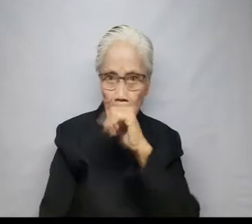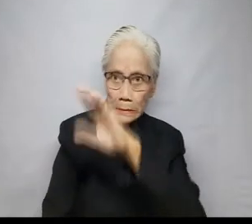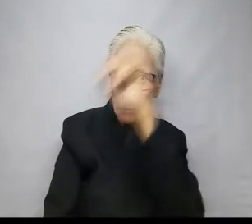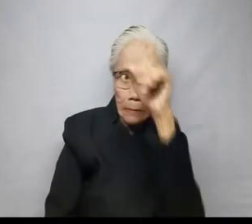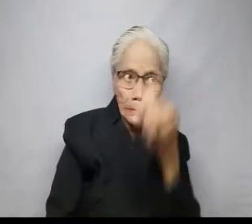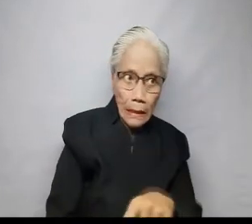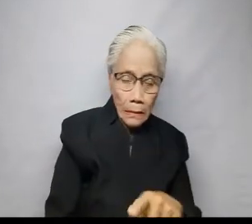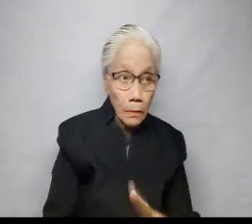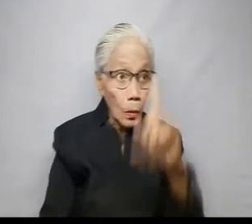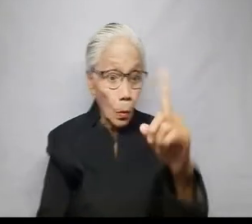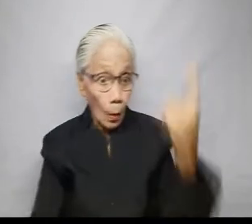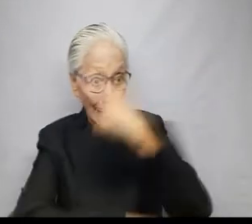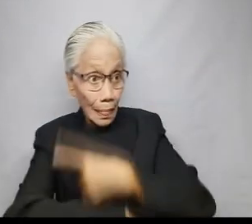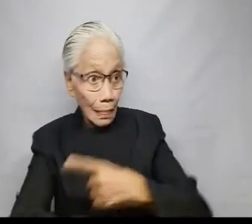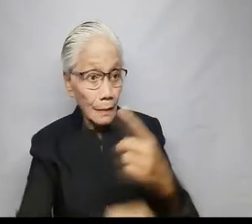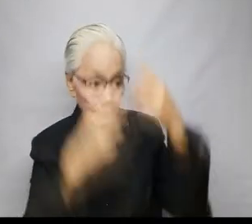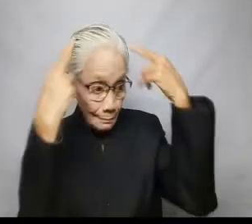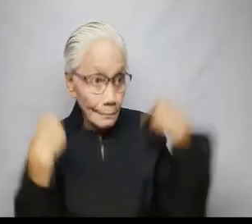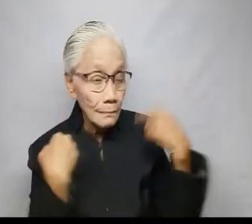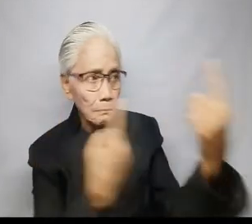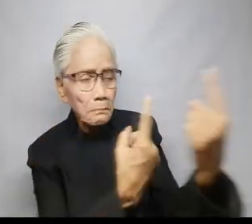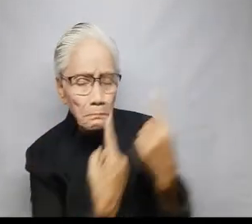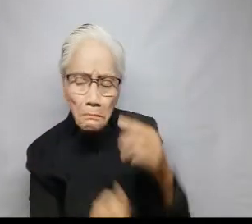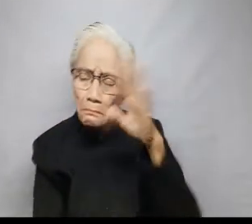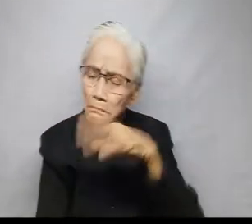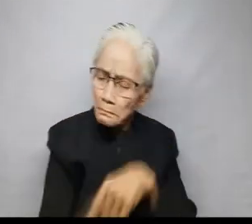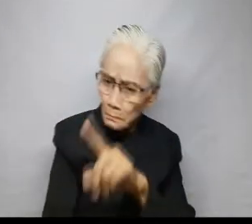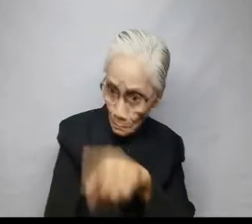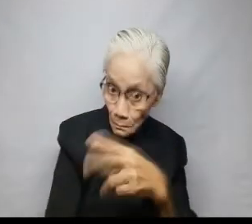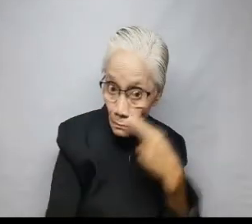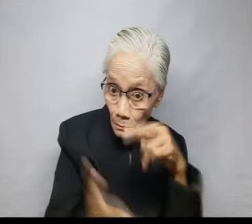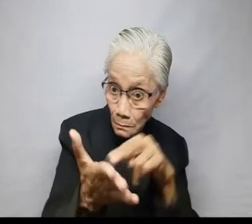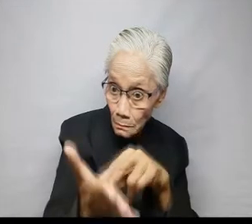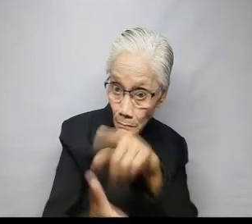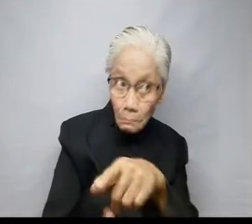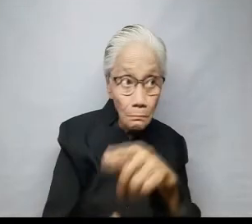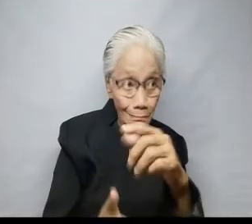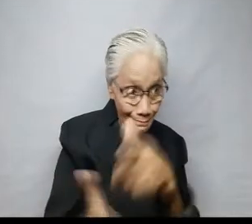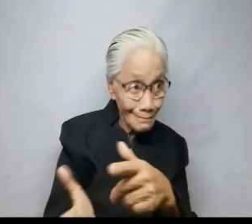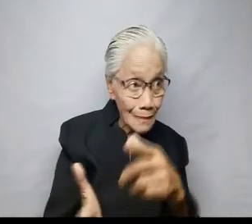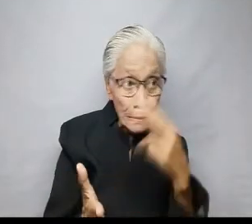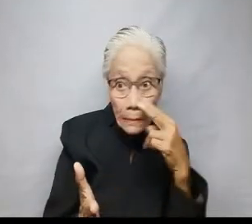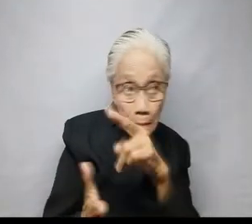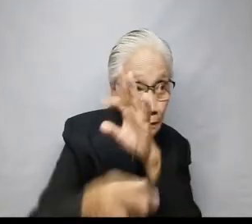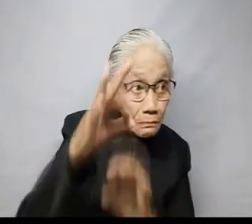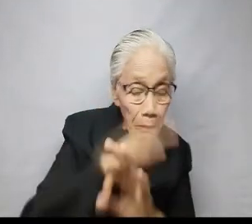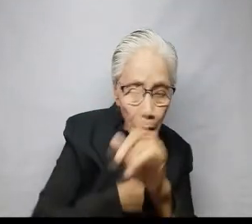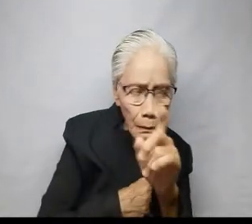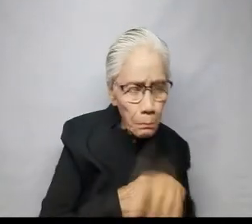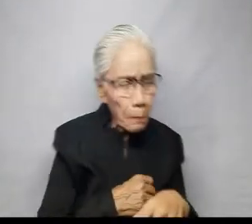ask, of course. One day a sister asked us, 'Have you noticed Mother's feet?' We